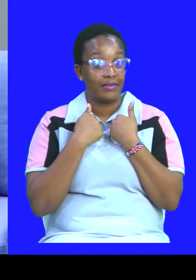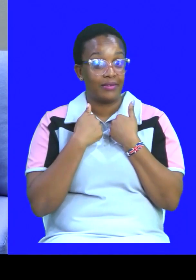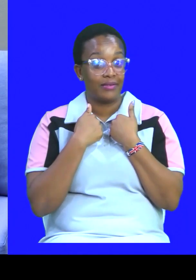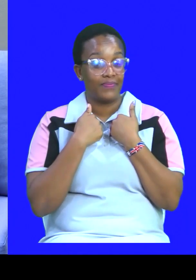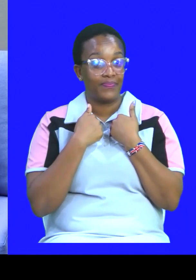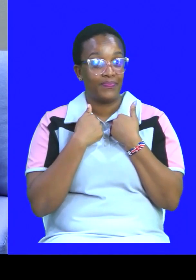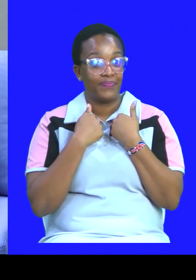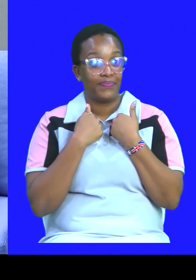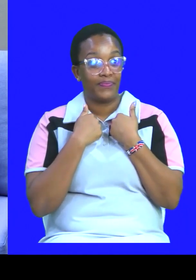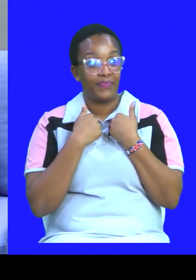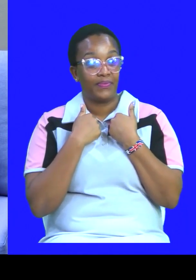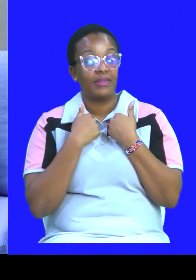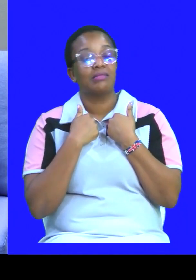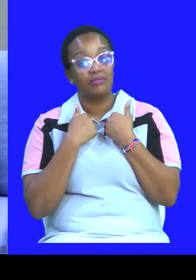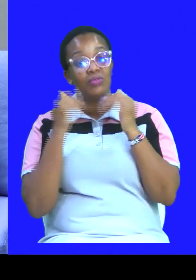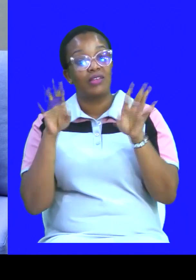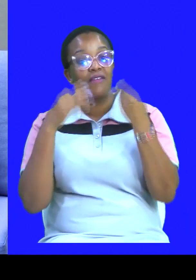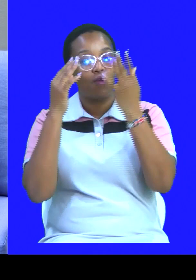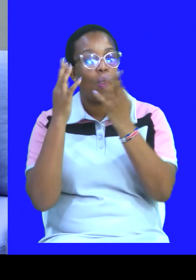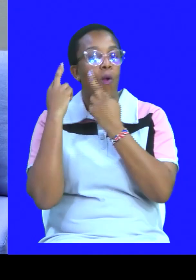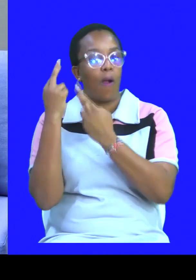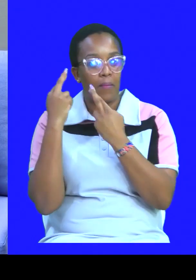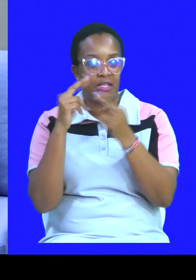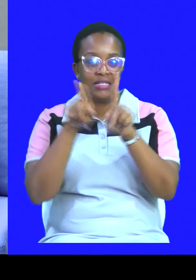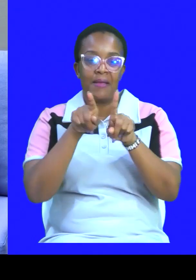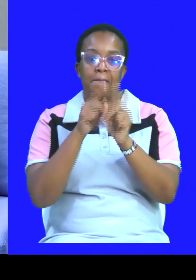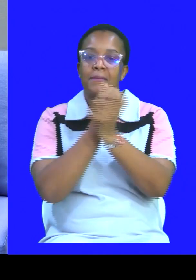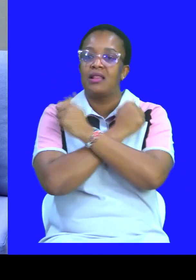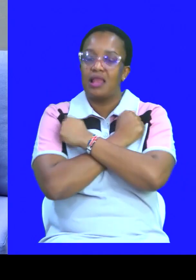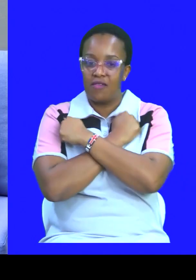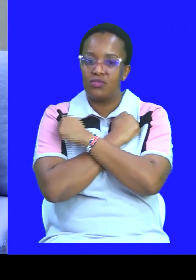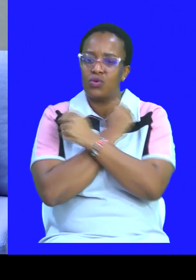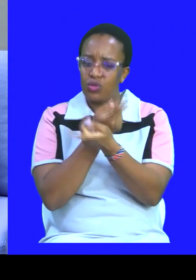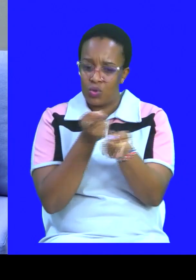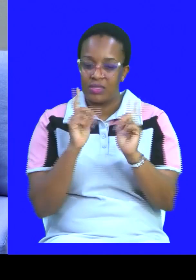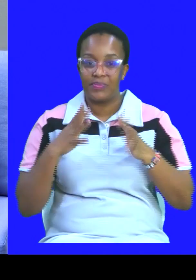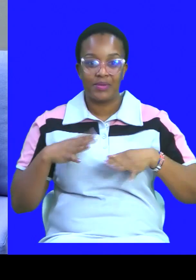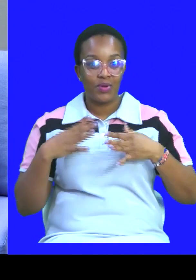time, and also give hope and love to those persons